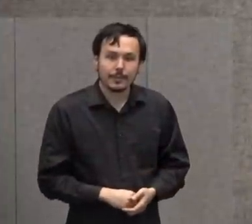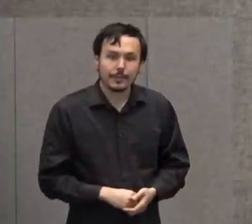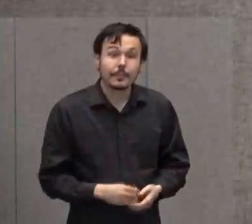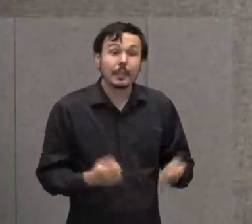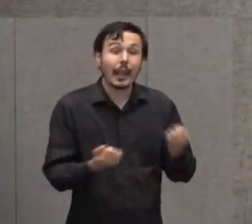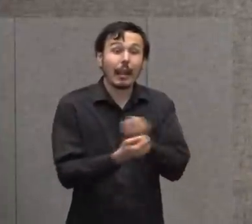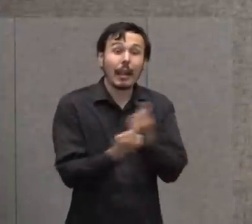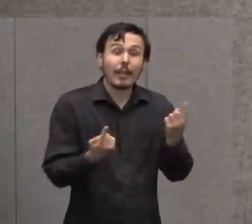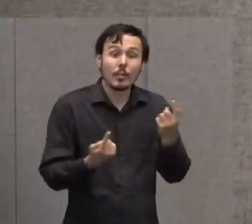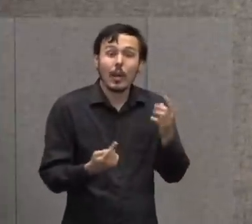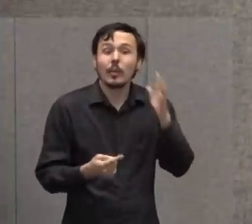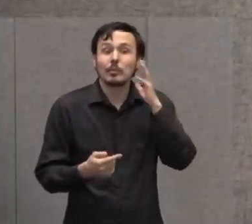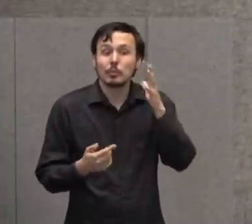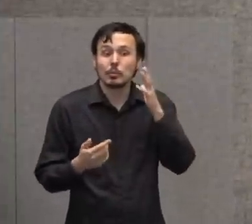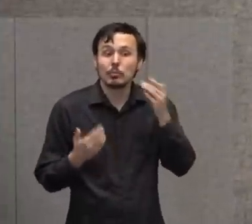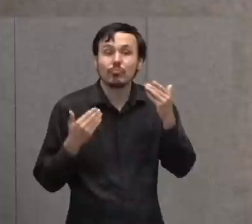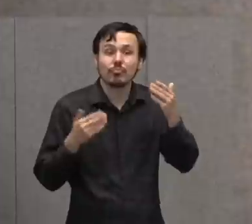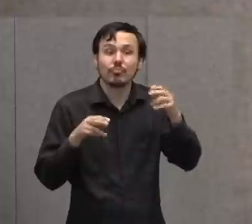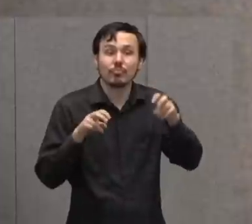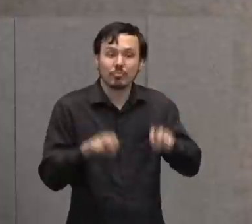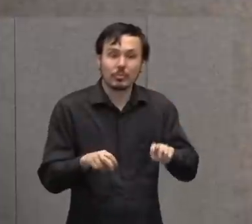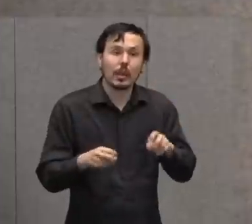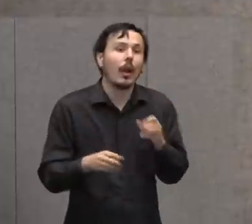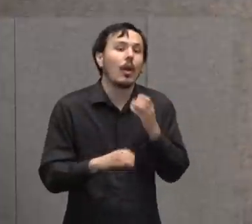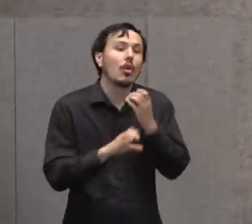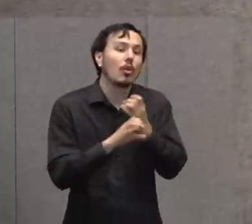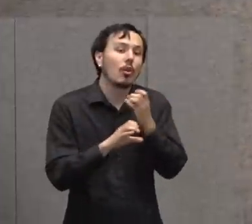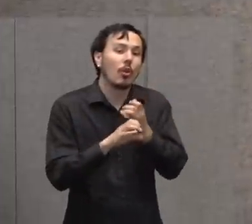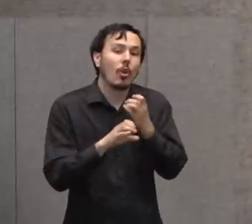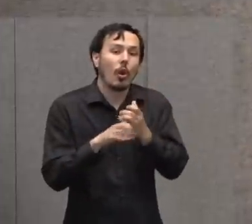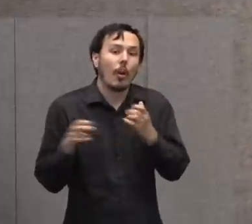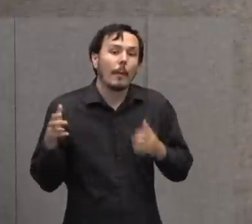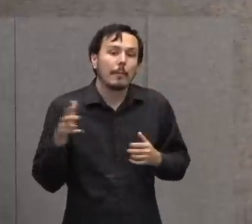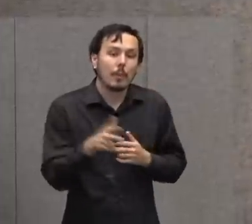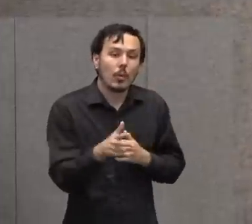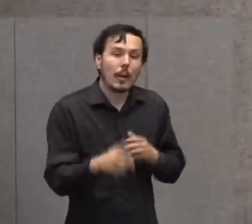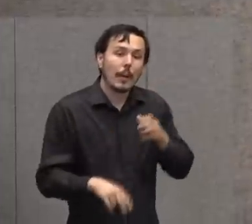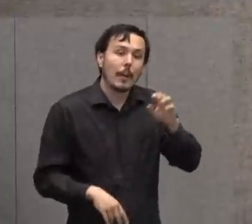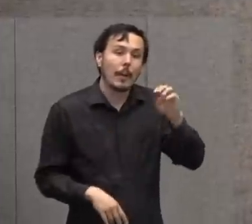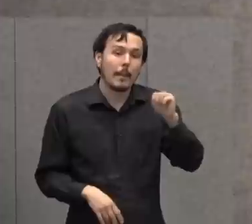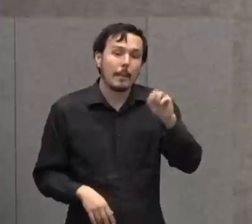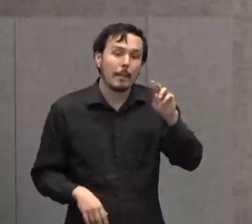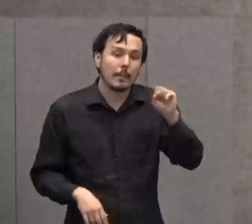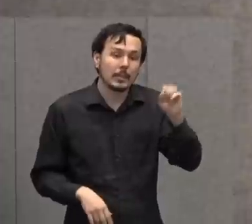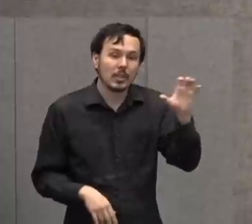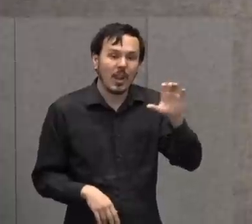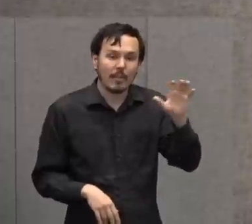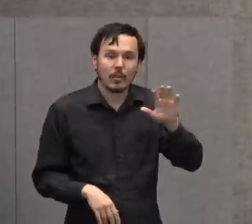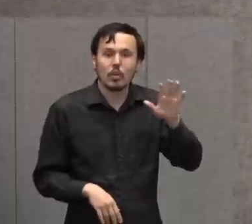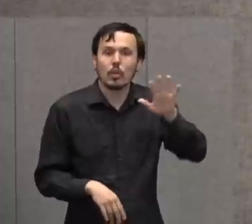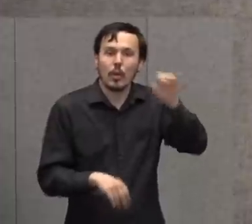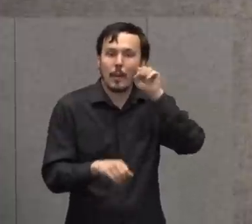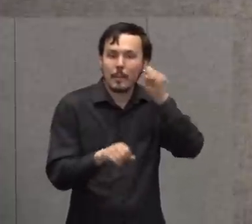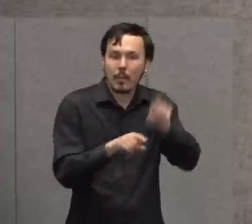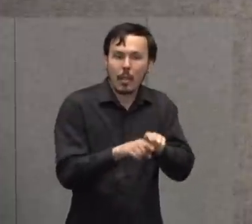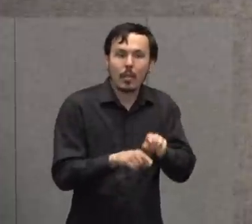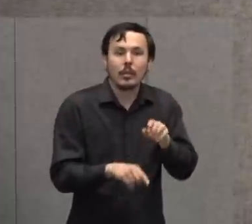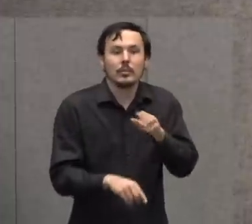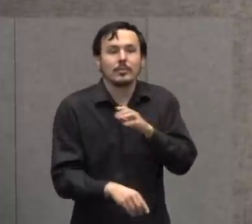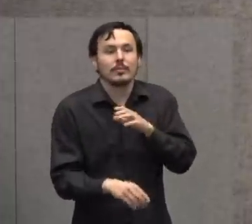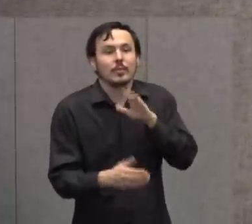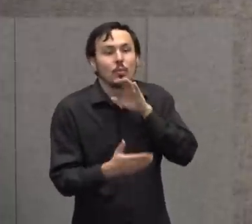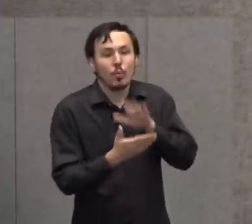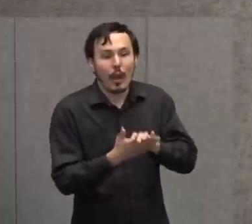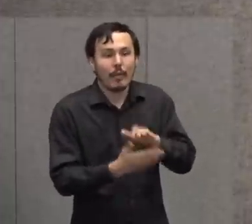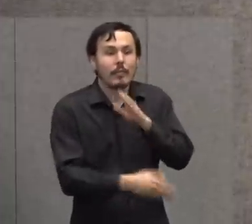Everyone was just about to sit down when a car pulled into the driveway. Mrs. Comfort's brother and his wife, their daughter,